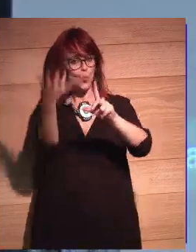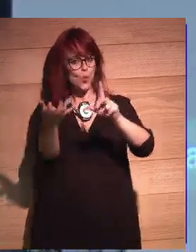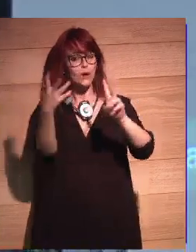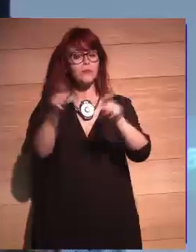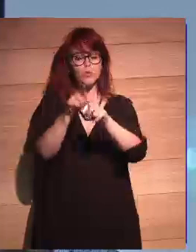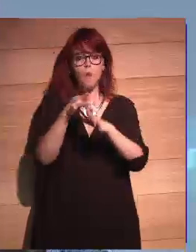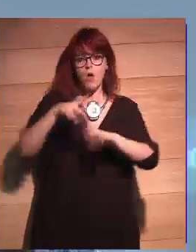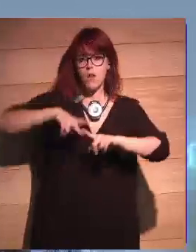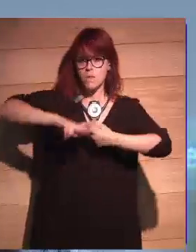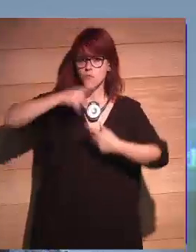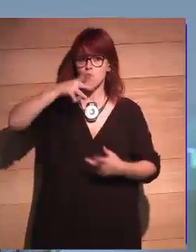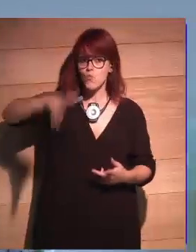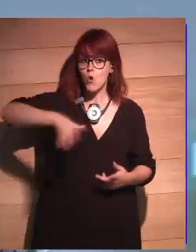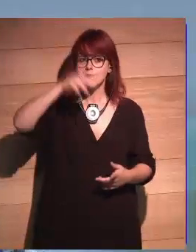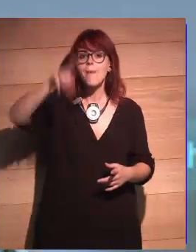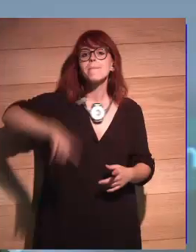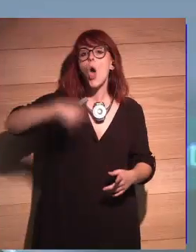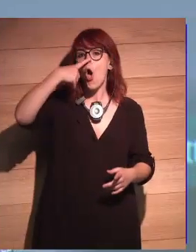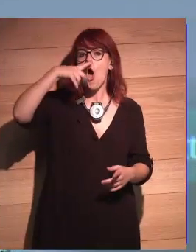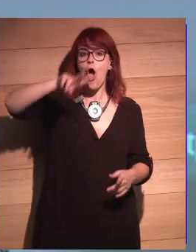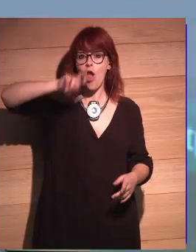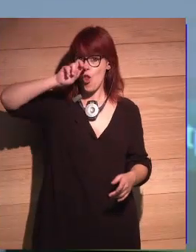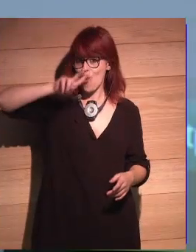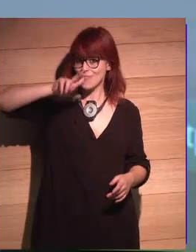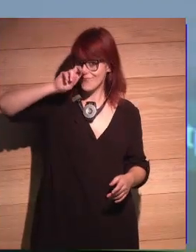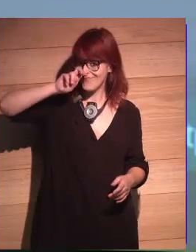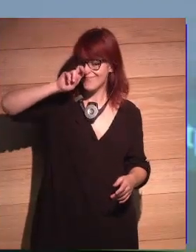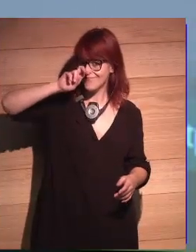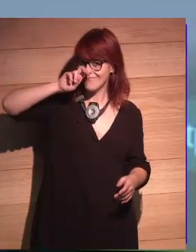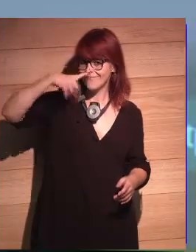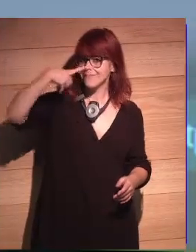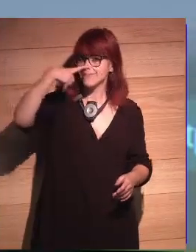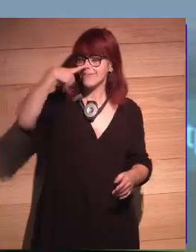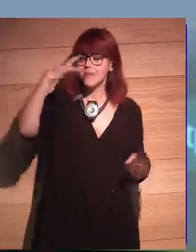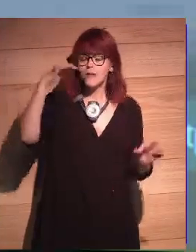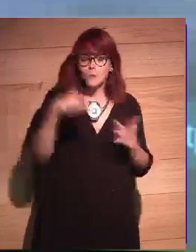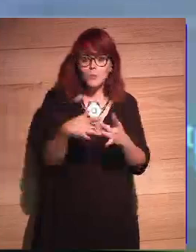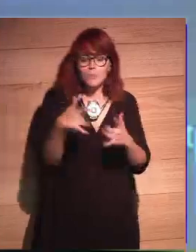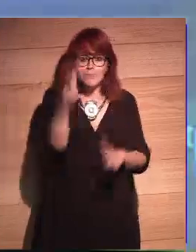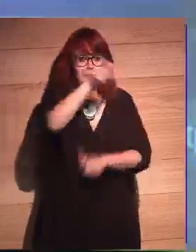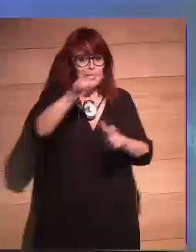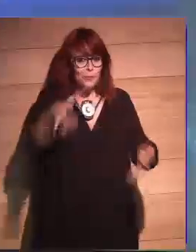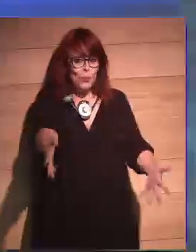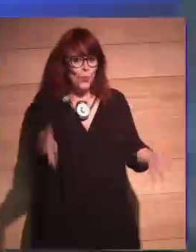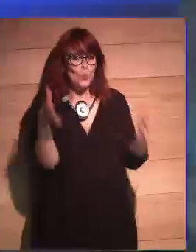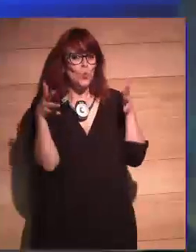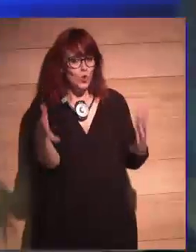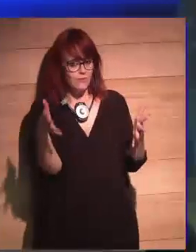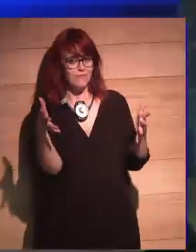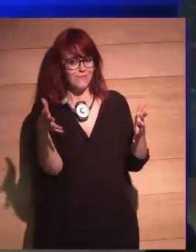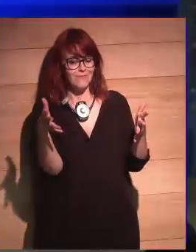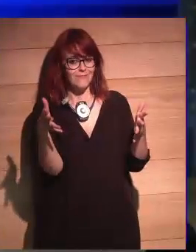Smell is one of those things that people laugh about, and it is pretty laughable because smell-o-vision